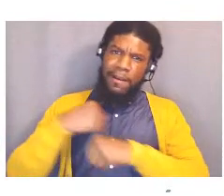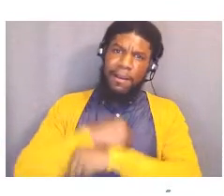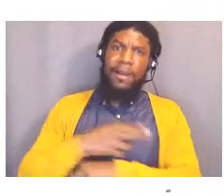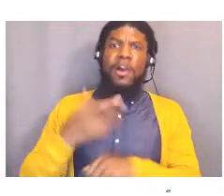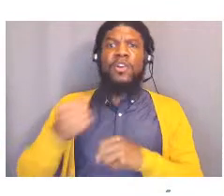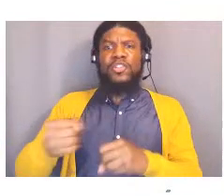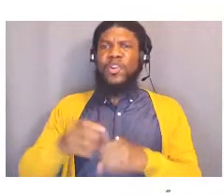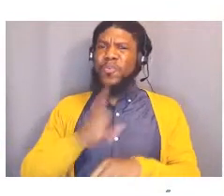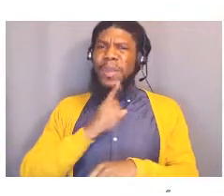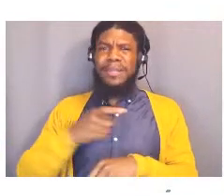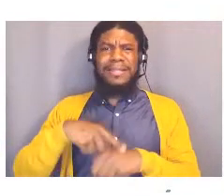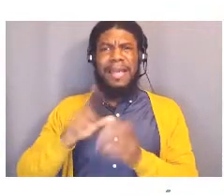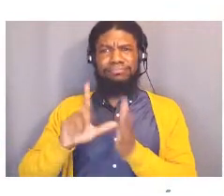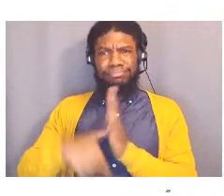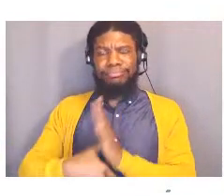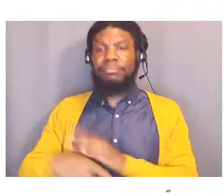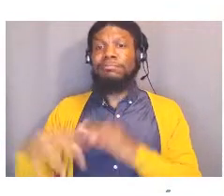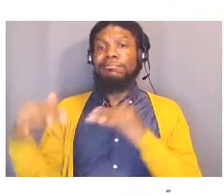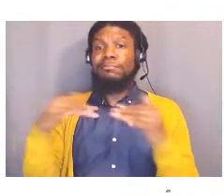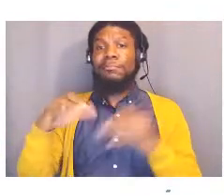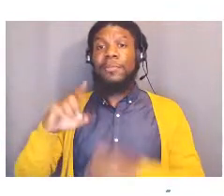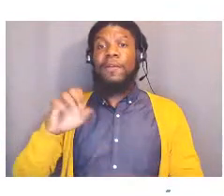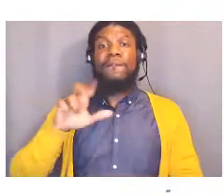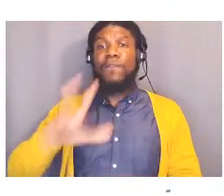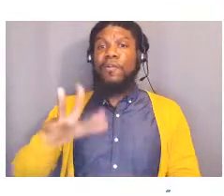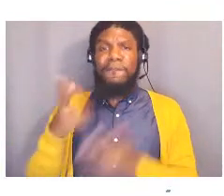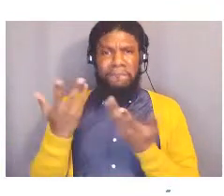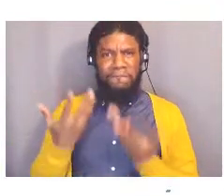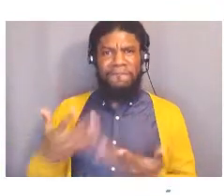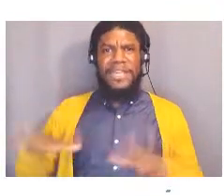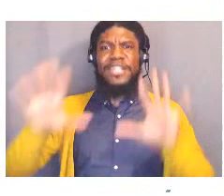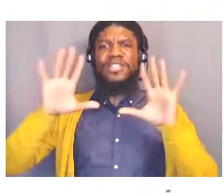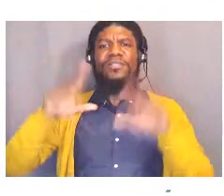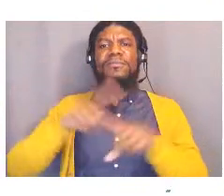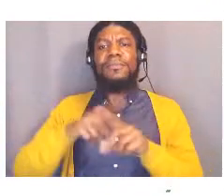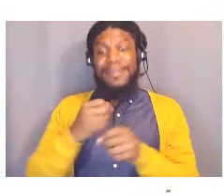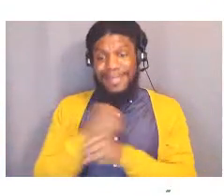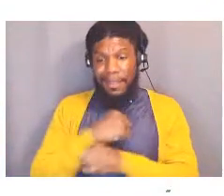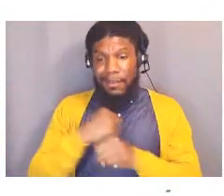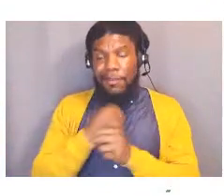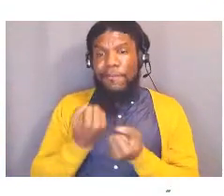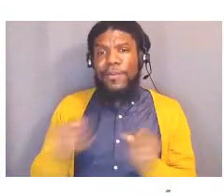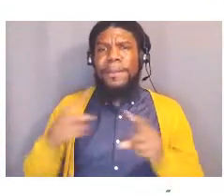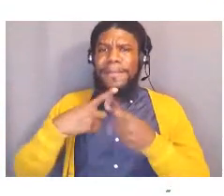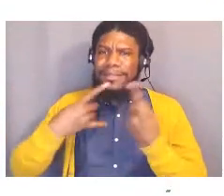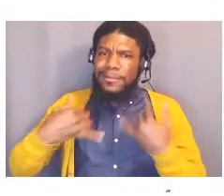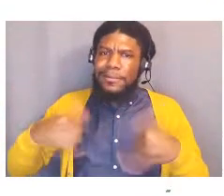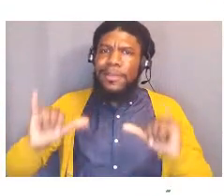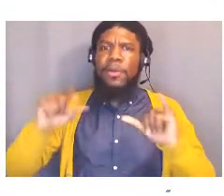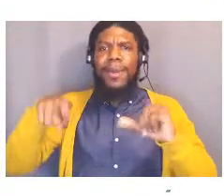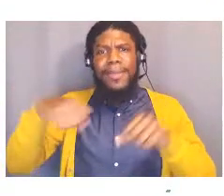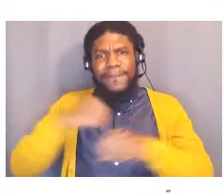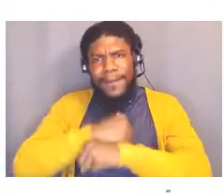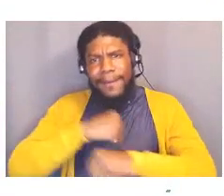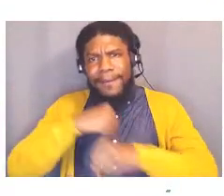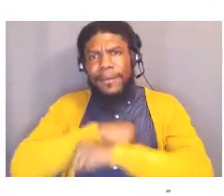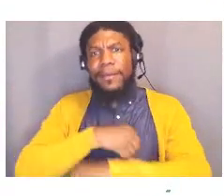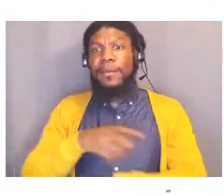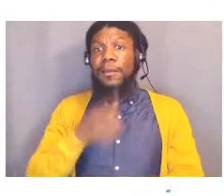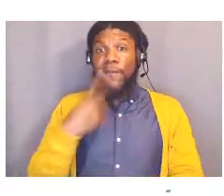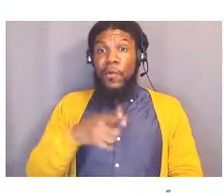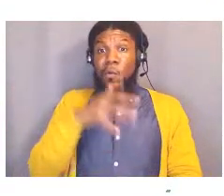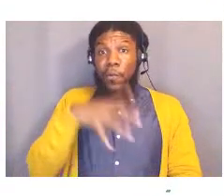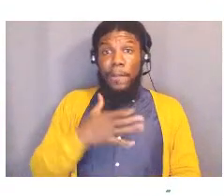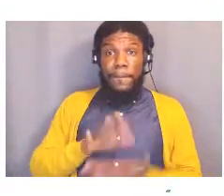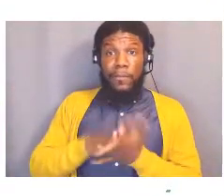War over, the slaves was free, but there was so much fighting to do. I fought for women to get the right to vote.